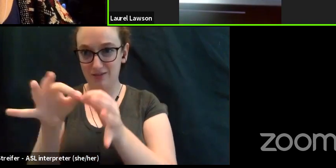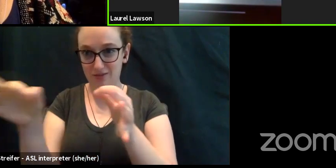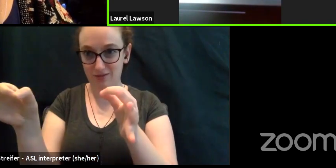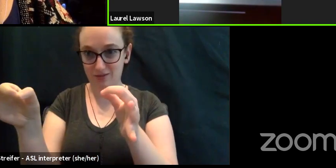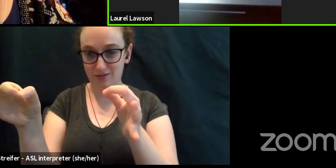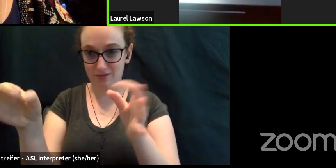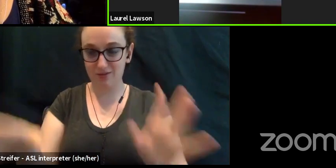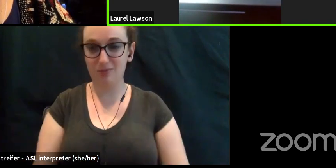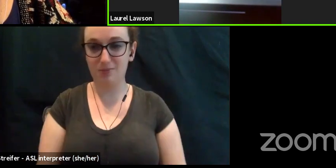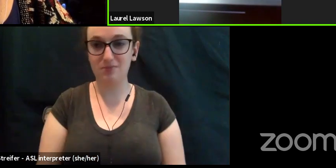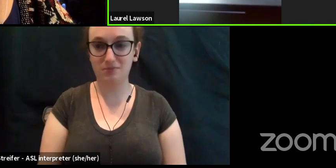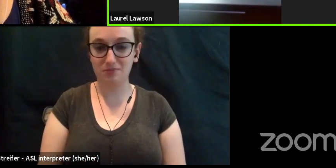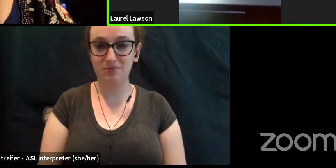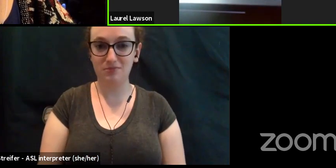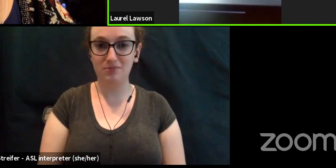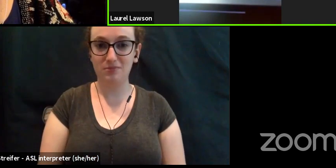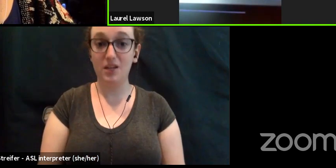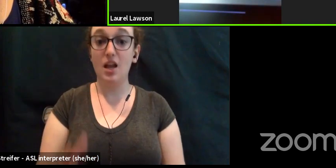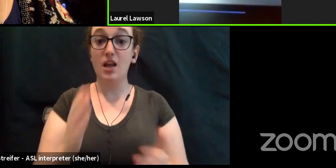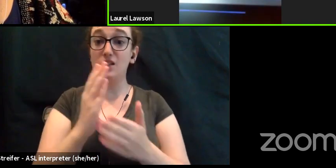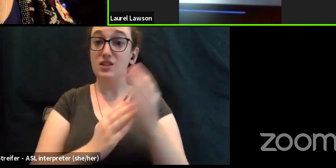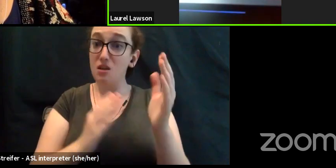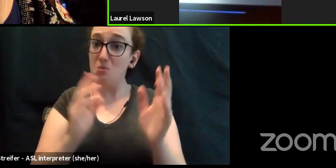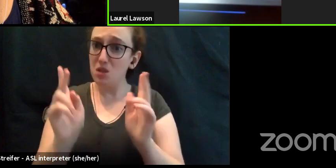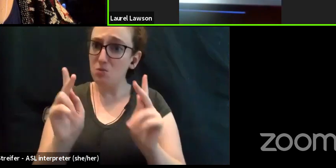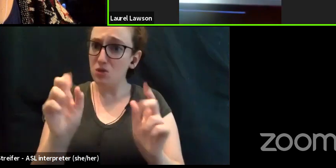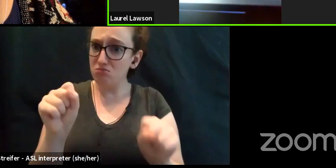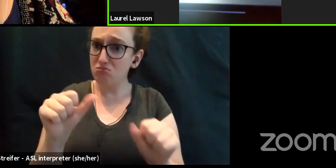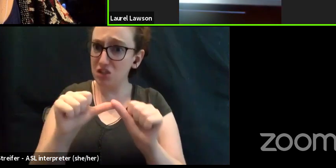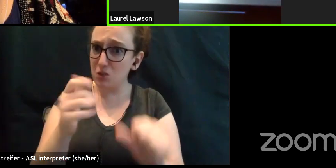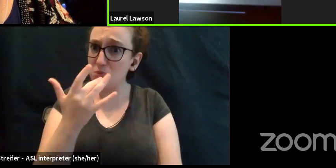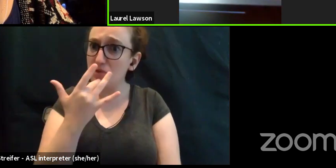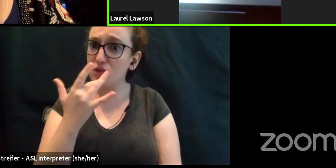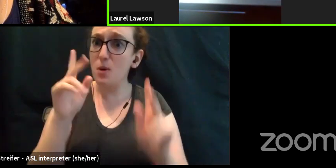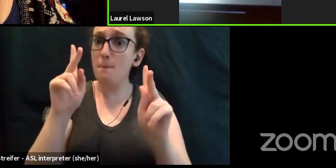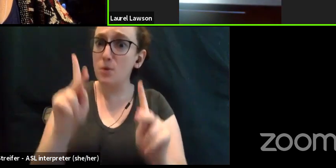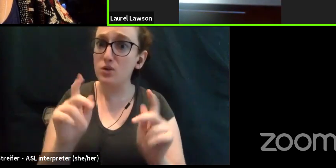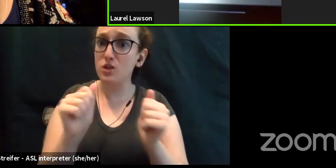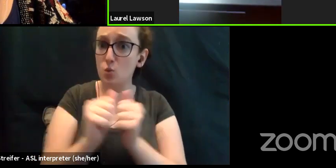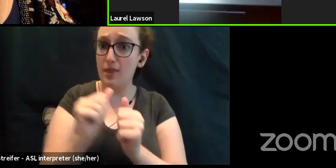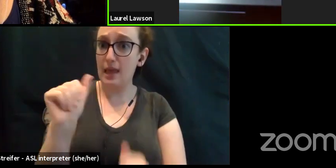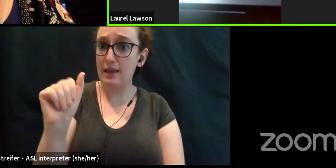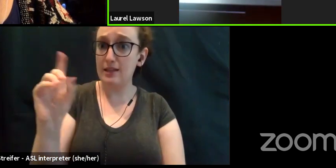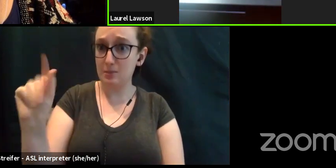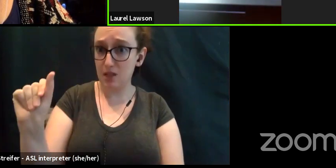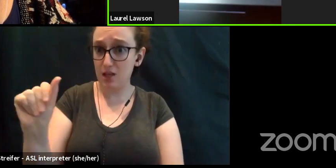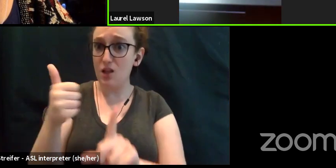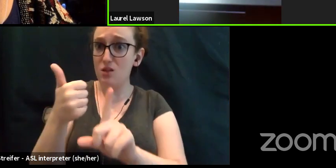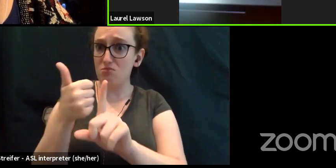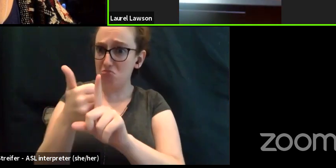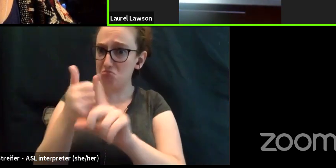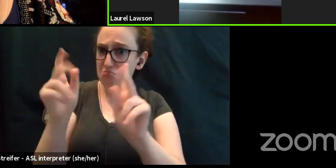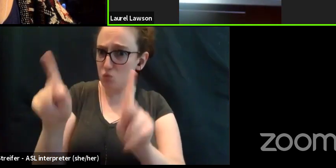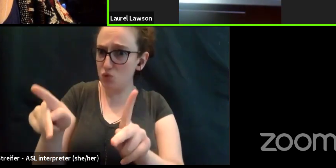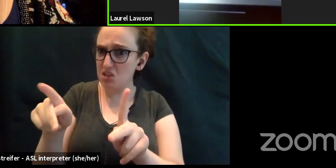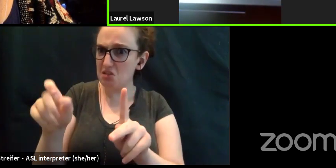Mm-hmm. There, and some people still prefer that, you know, you go with what the individual